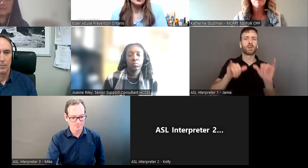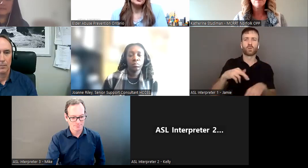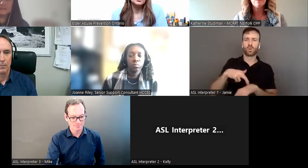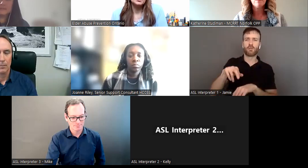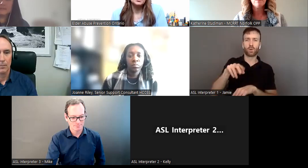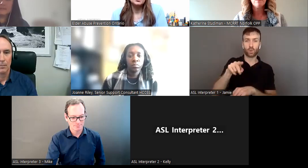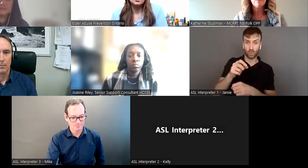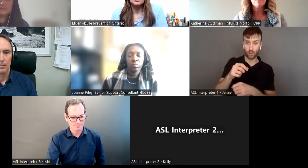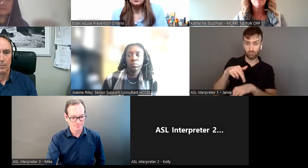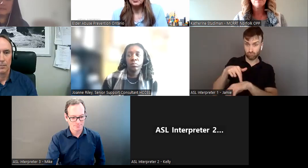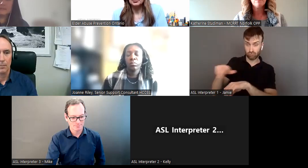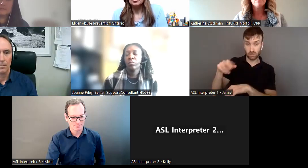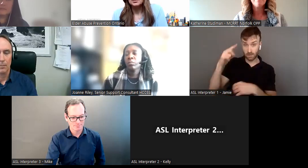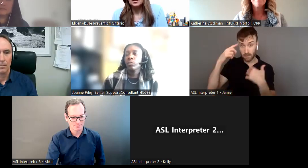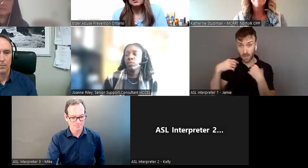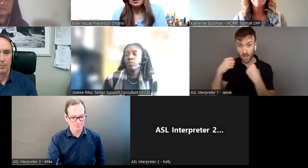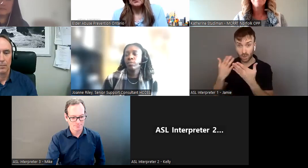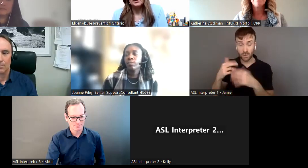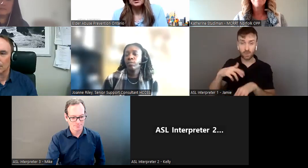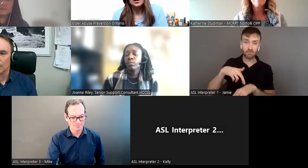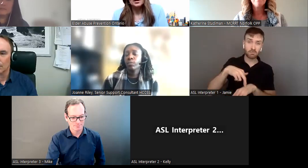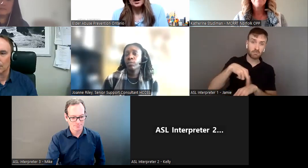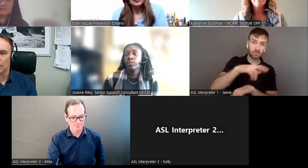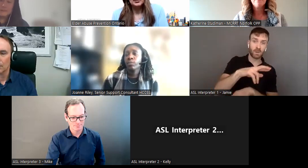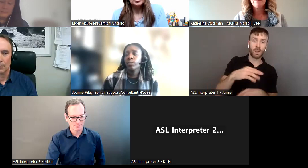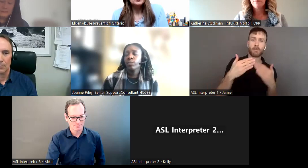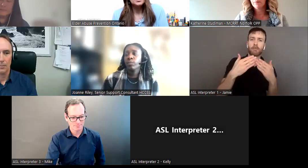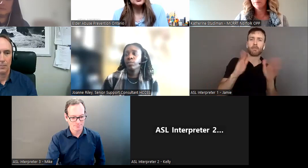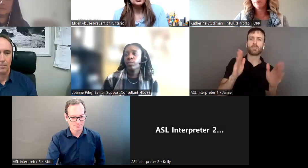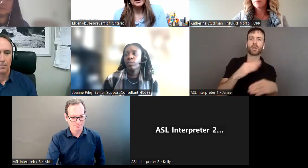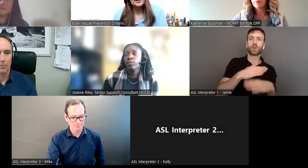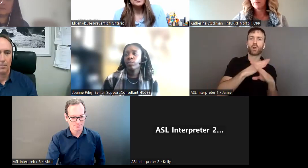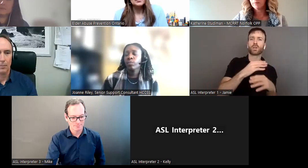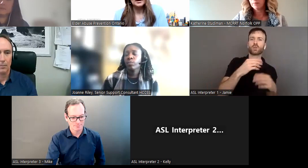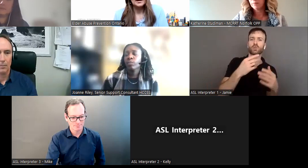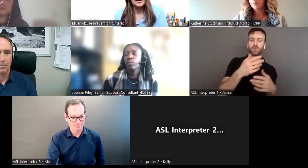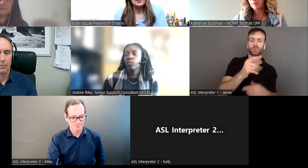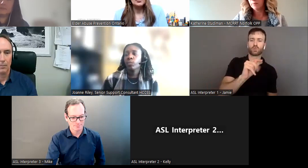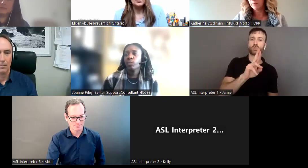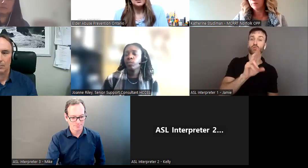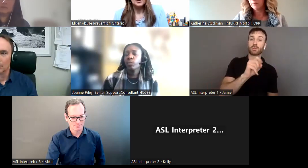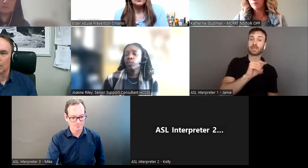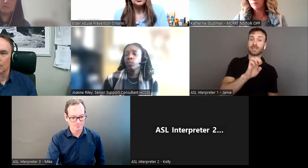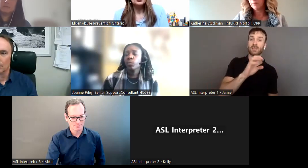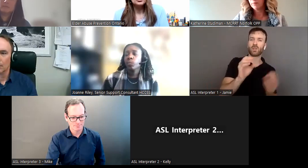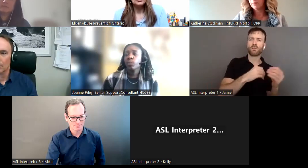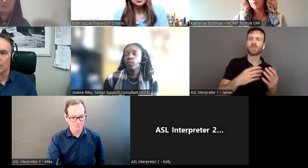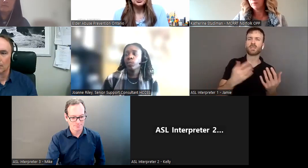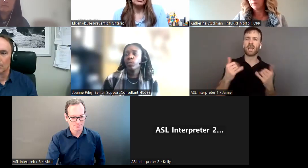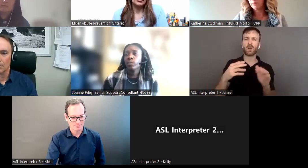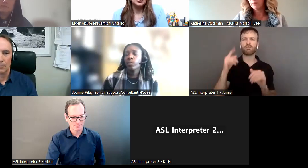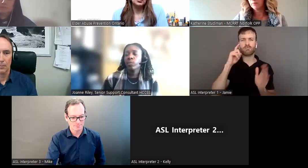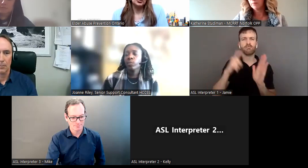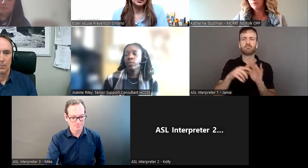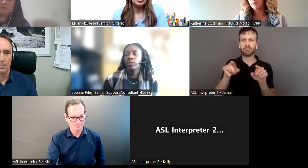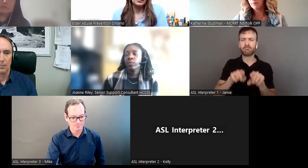mental health services? Is it to the public guardian trustee's office? Like, what are you seeing as trends right now with those who are reaching